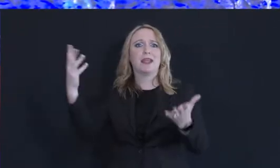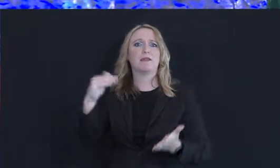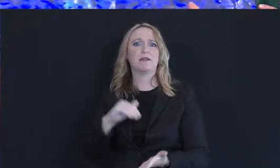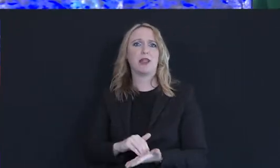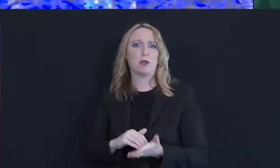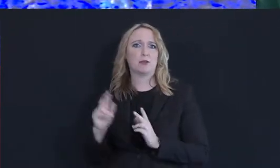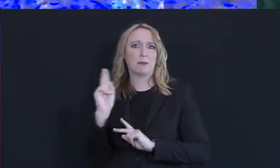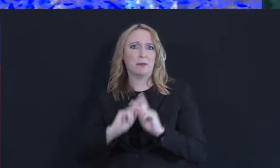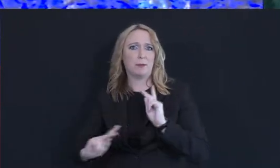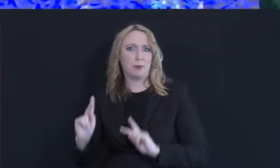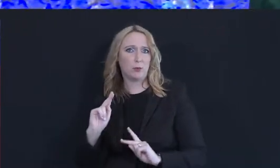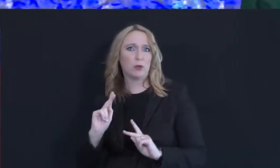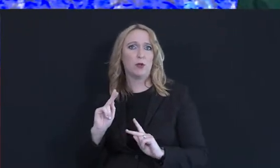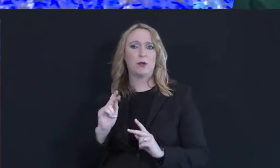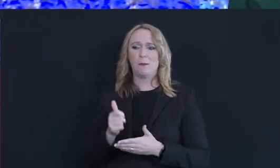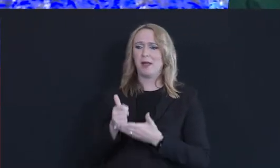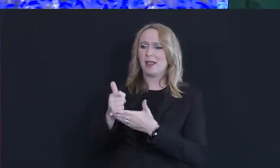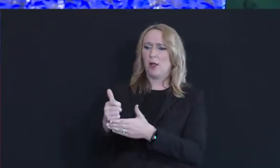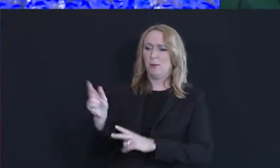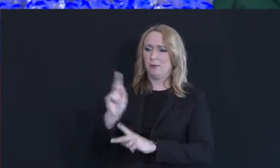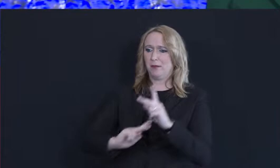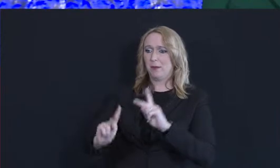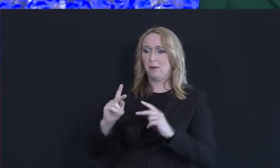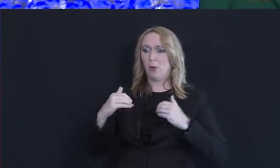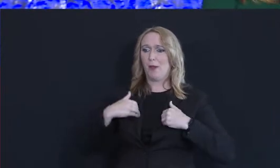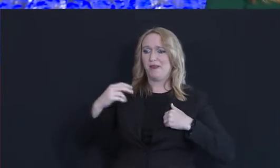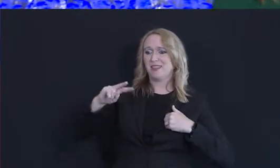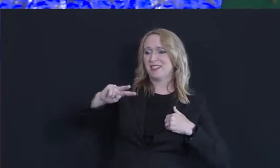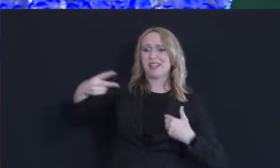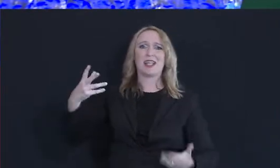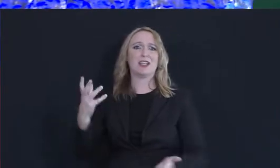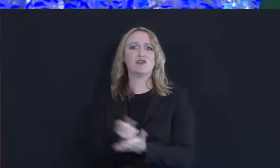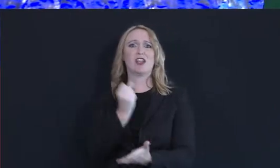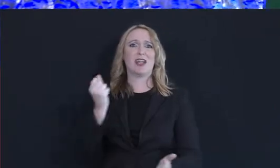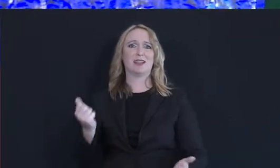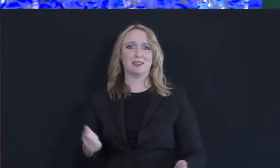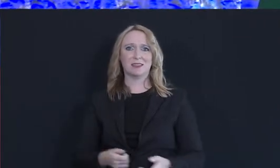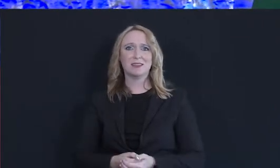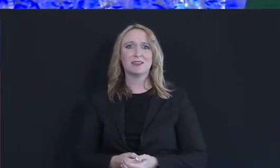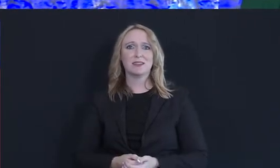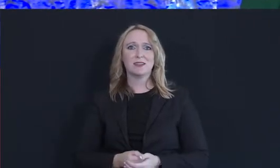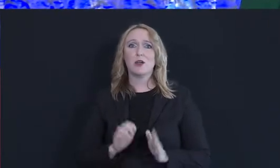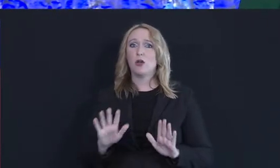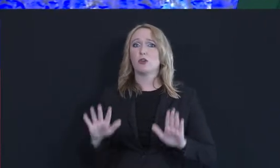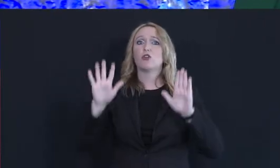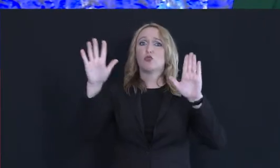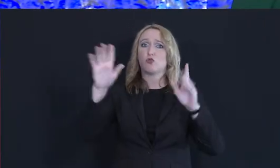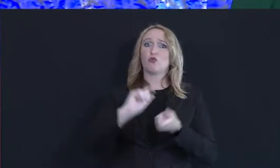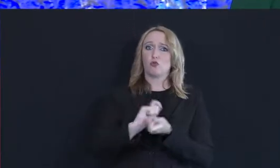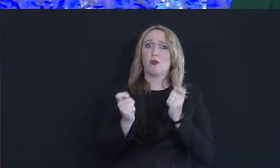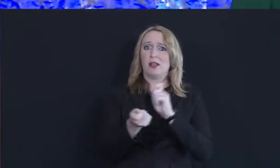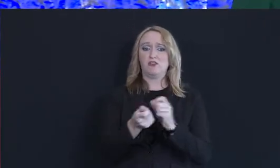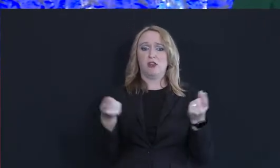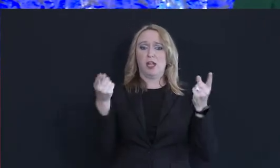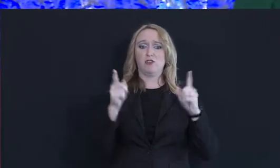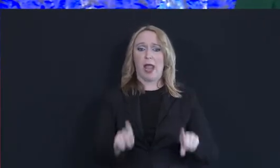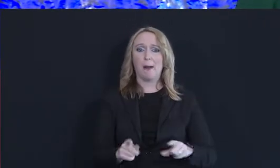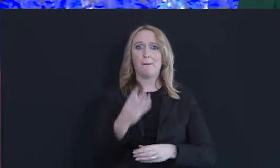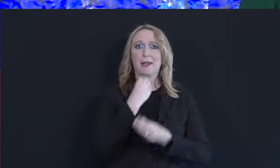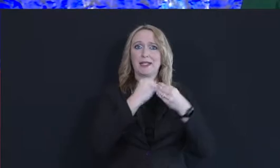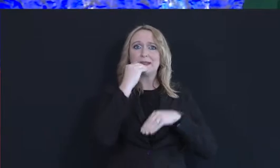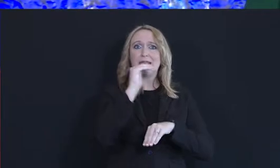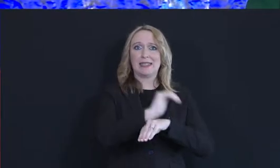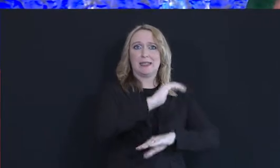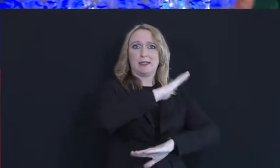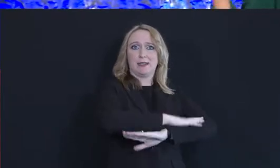by giving them a second chance yes I do think that great change does happen around a dinner table but it